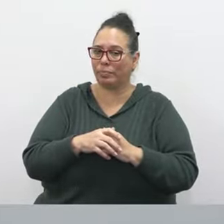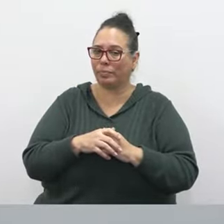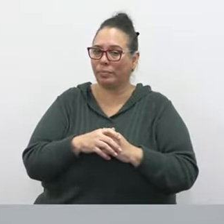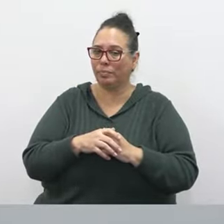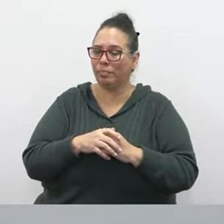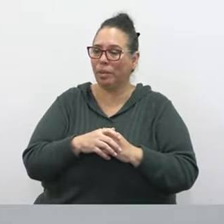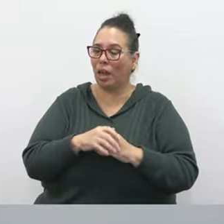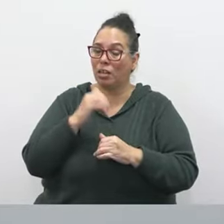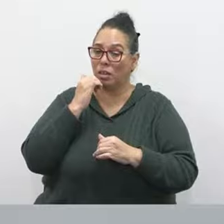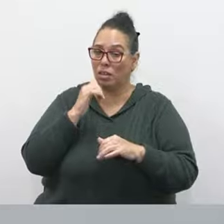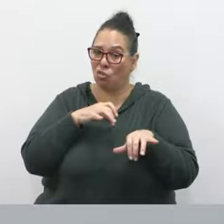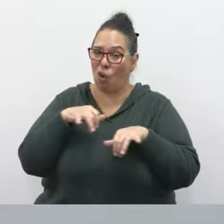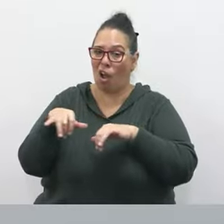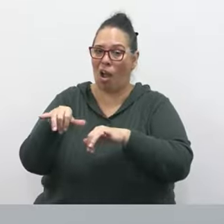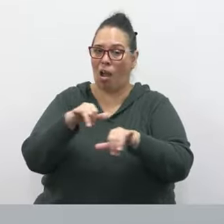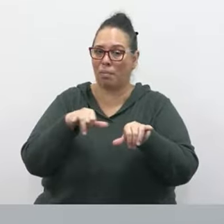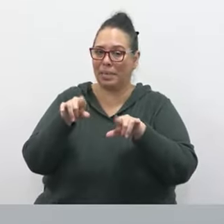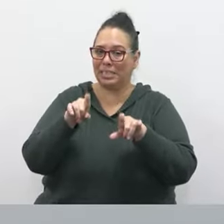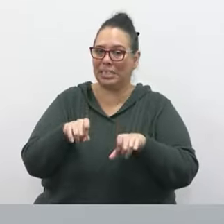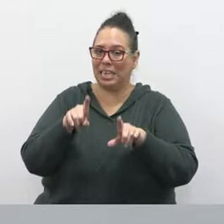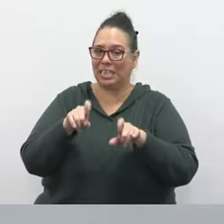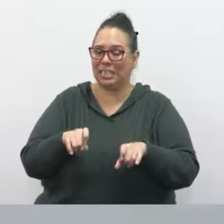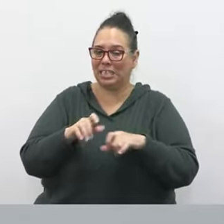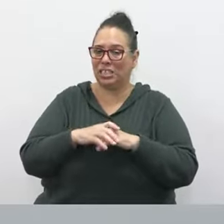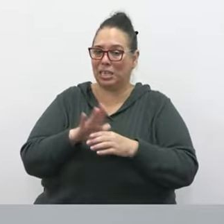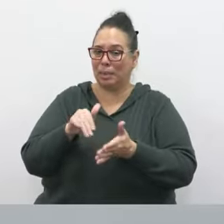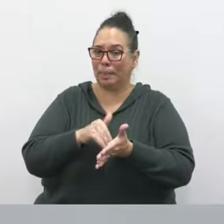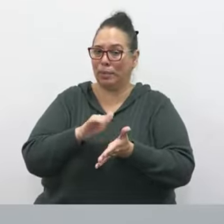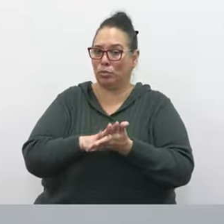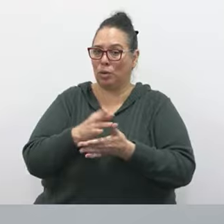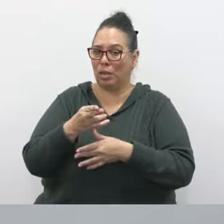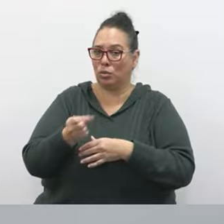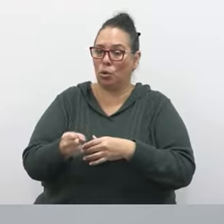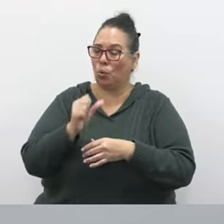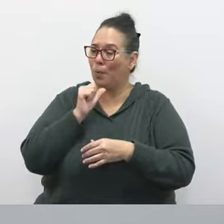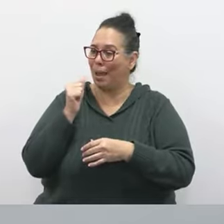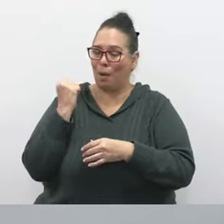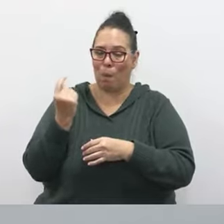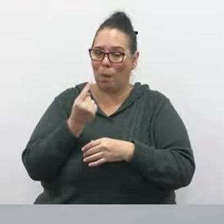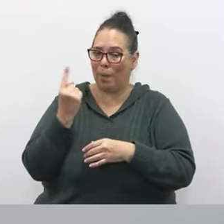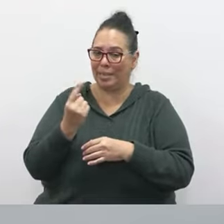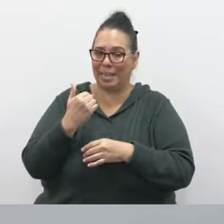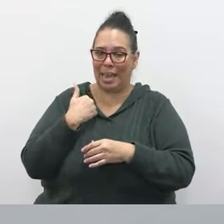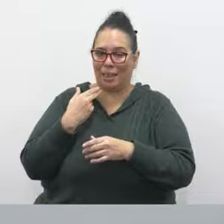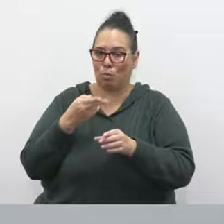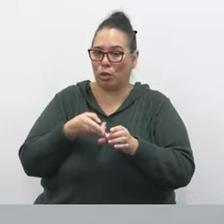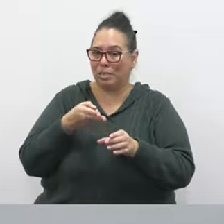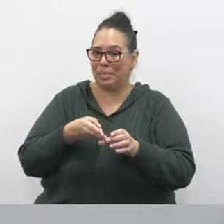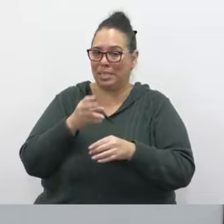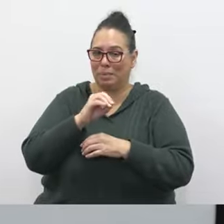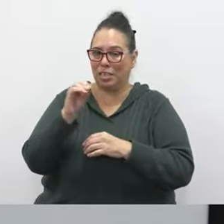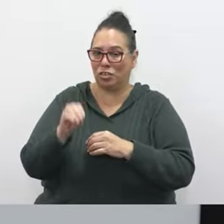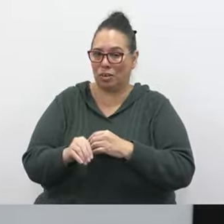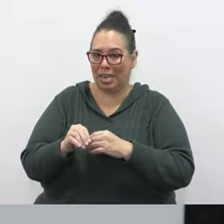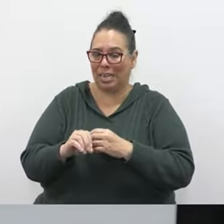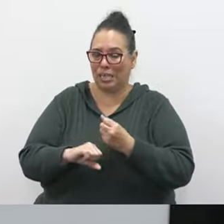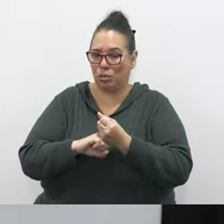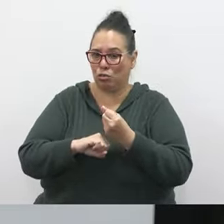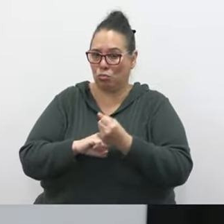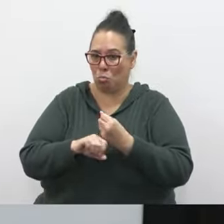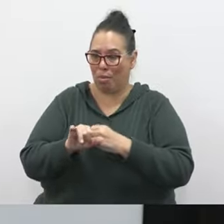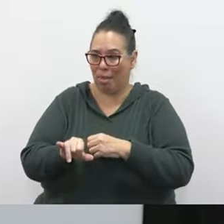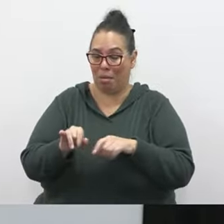common assessments in our administration in our secondary schools, we have not always had the participation rate to support,